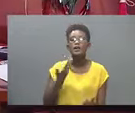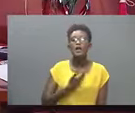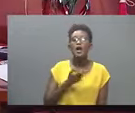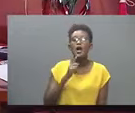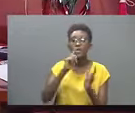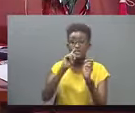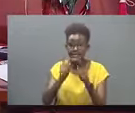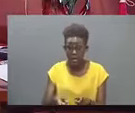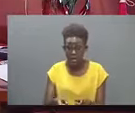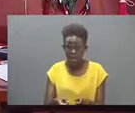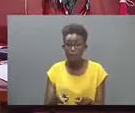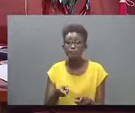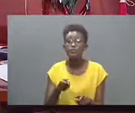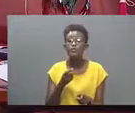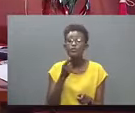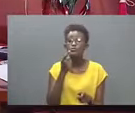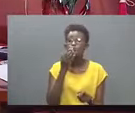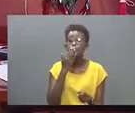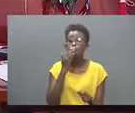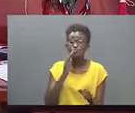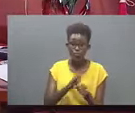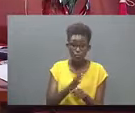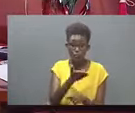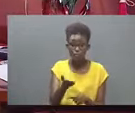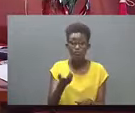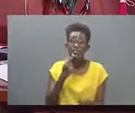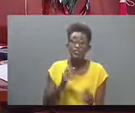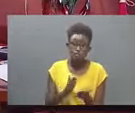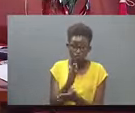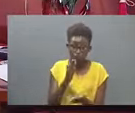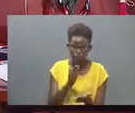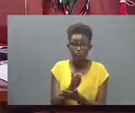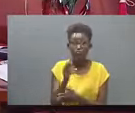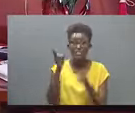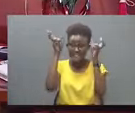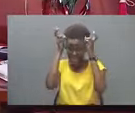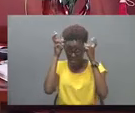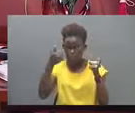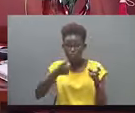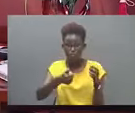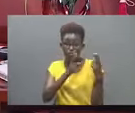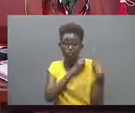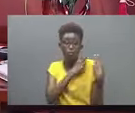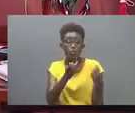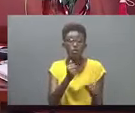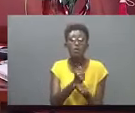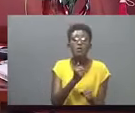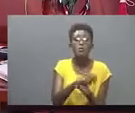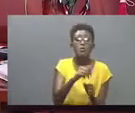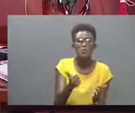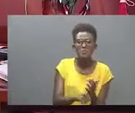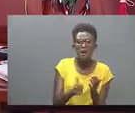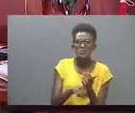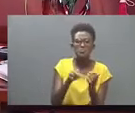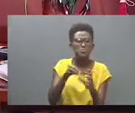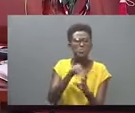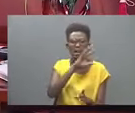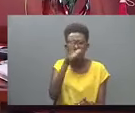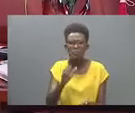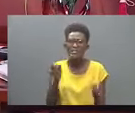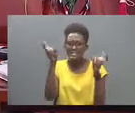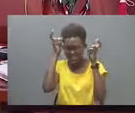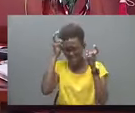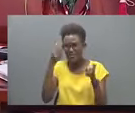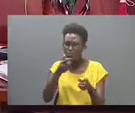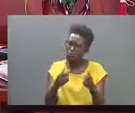prove it is true, the devil is responsible for all the problems in Africa. Rero naje gusobanukirwa ko Satani ari uri inyuma